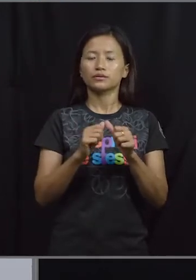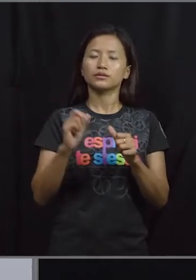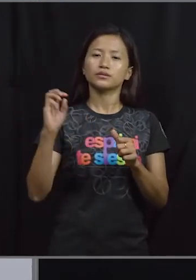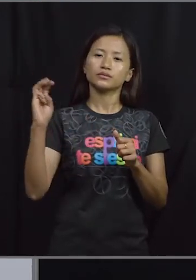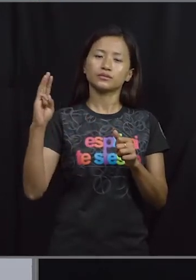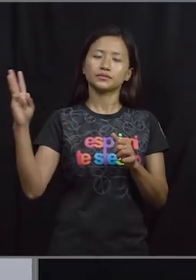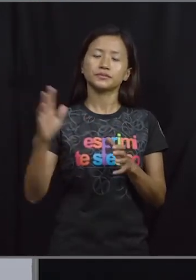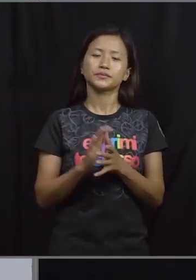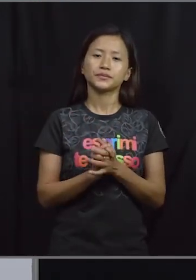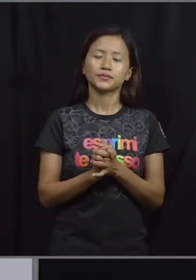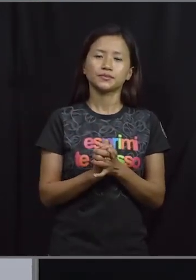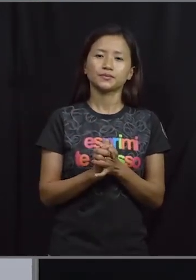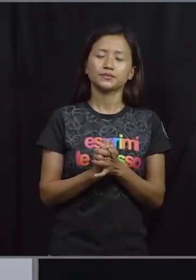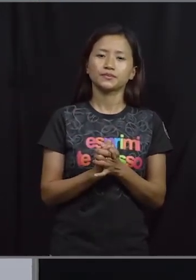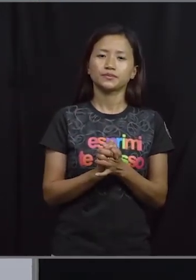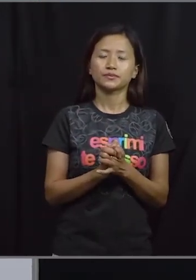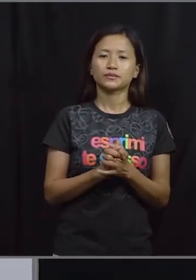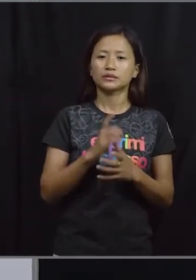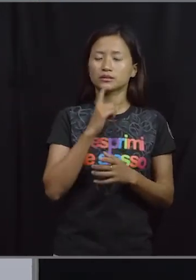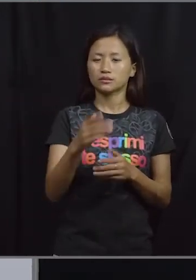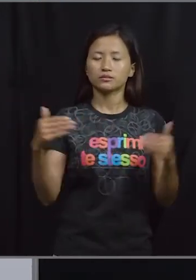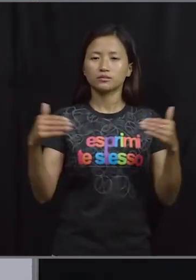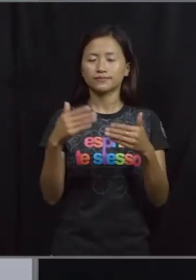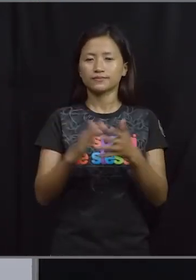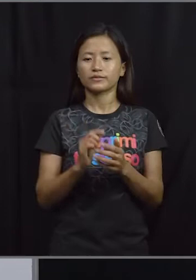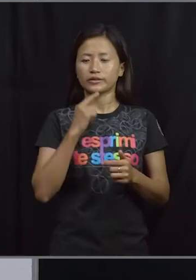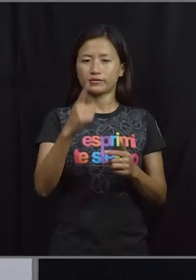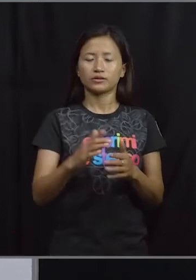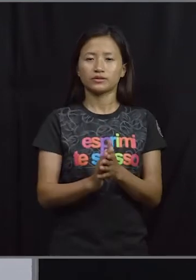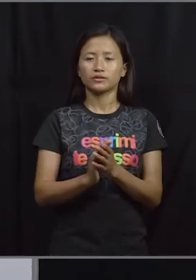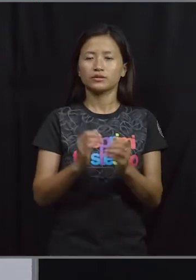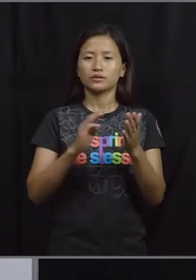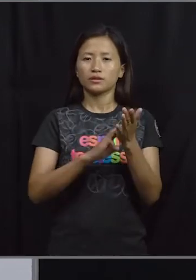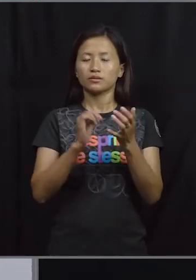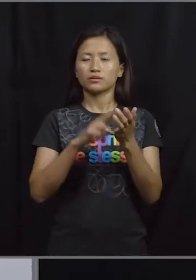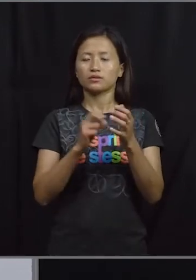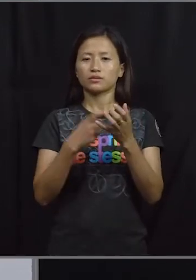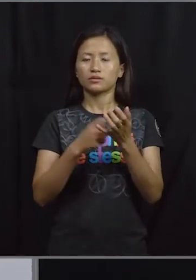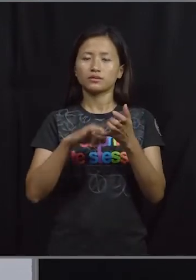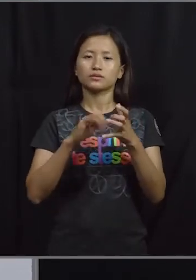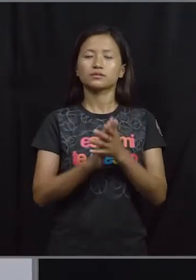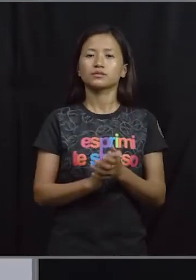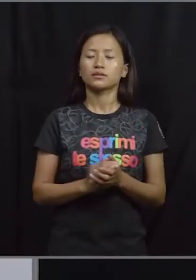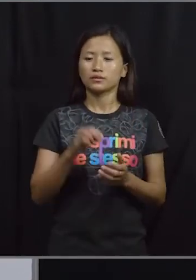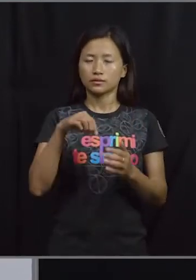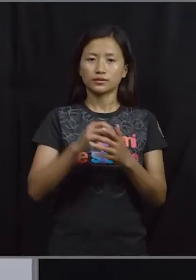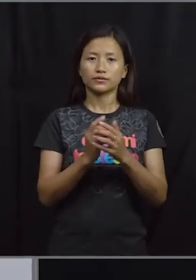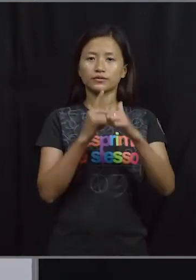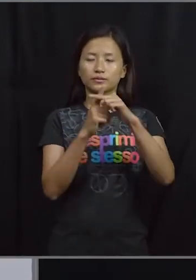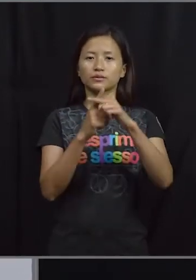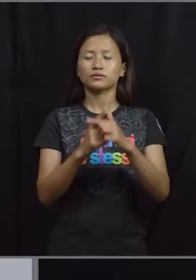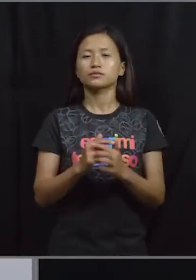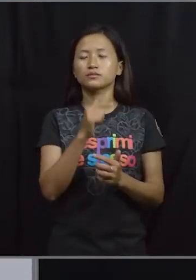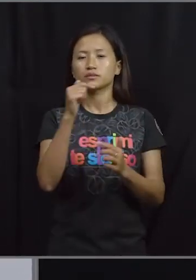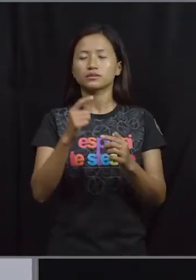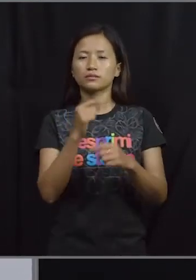3 3. Okay, let us introduce the sign in front of the minors. So here we give plus, so plus into